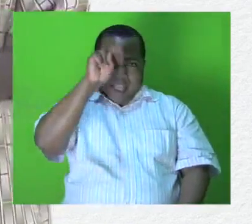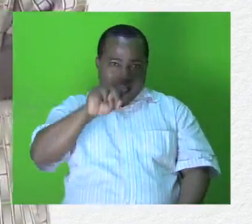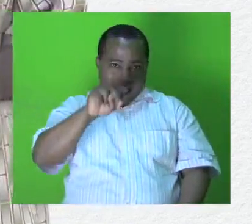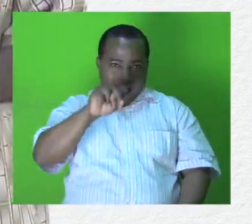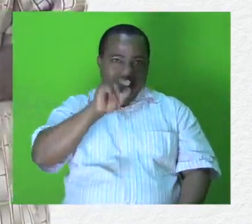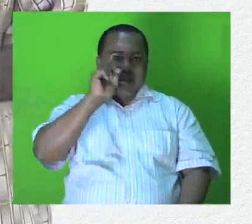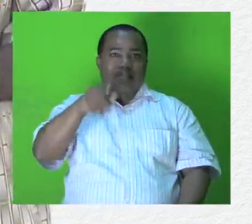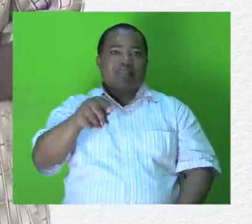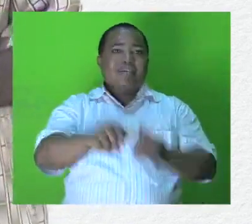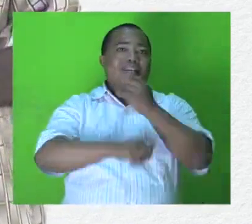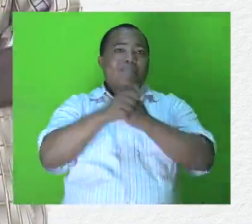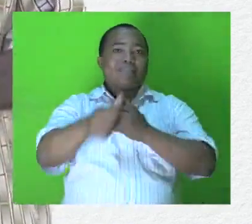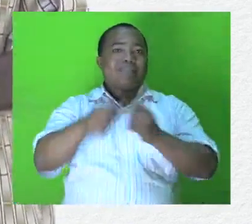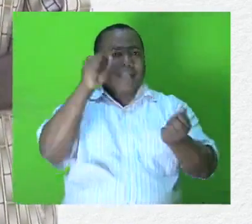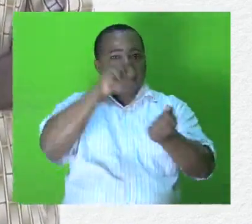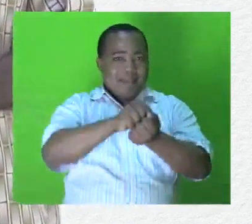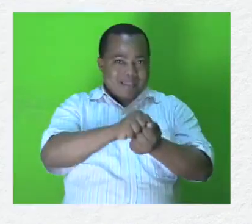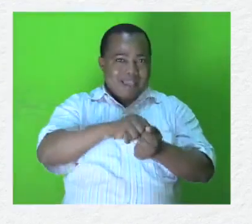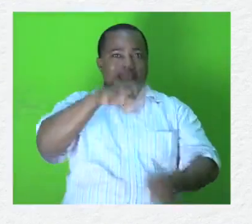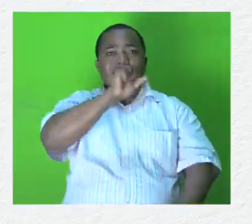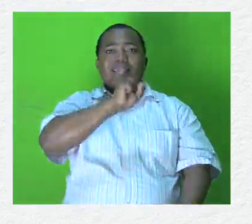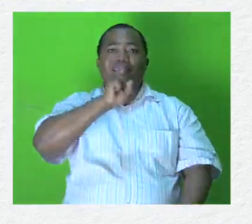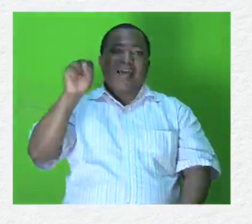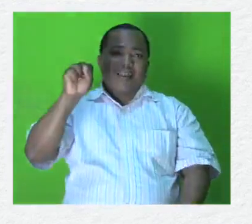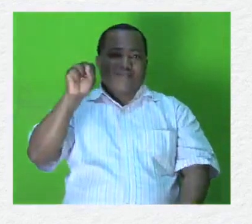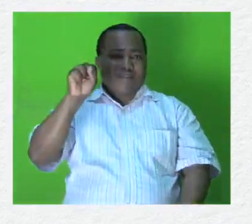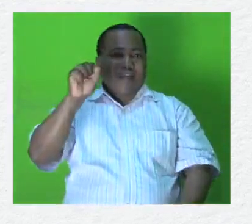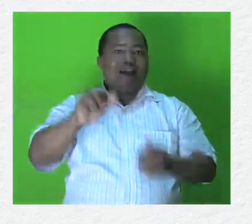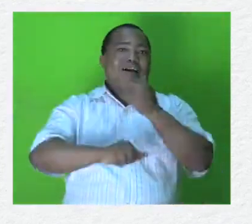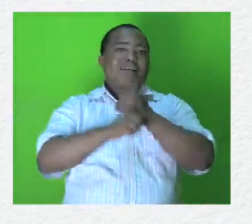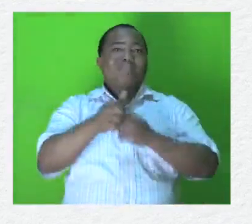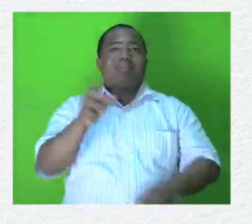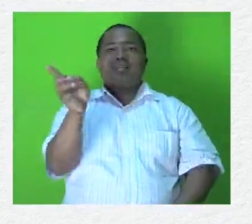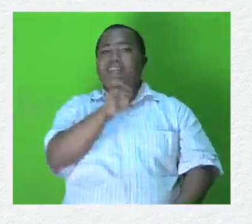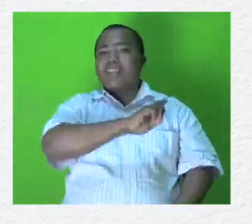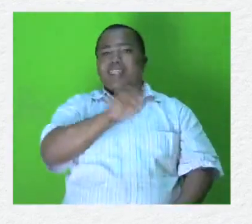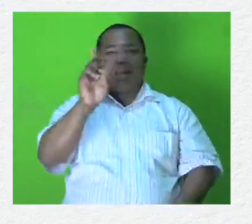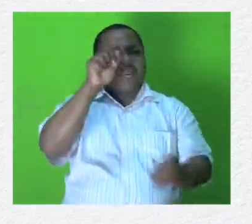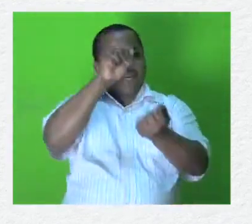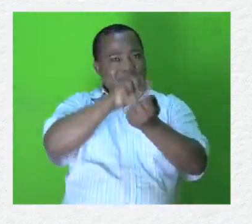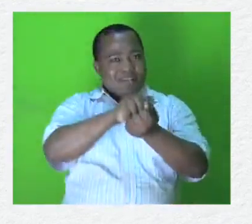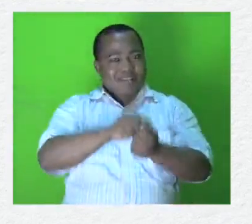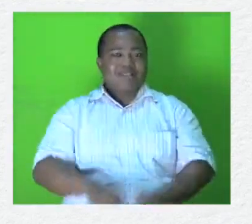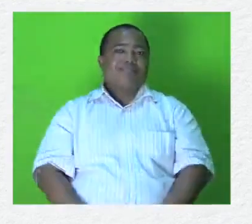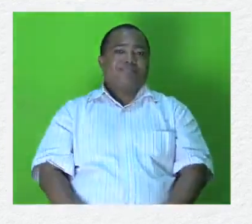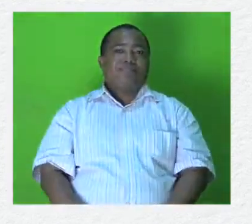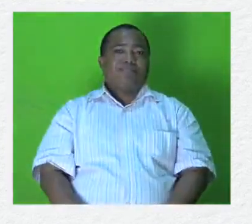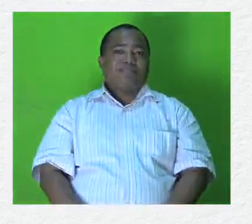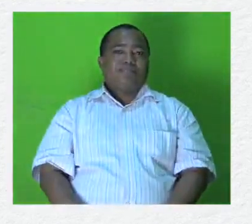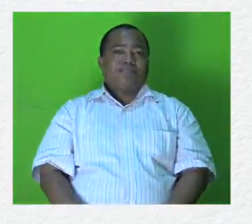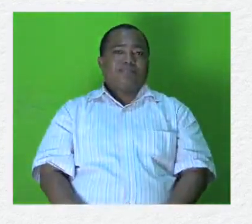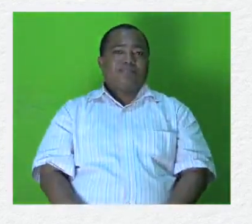Iron represents metal, while sulfur represents non-metals.